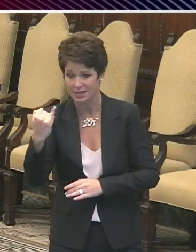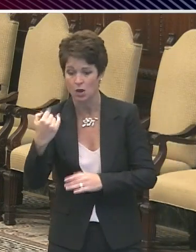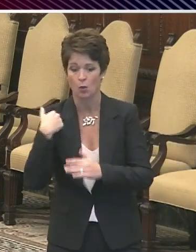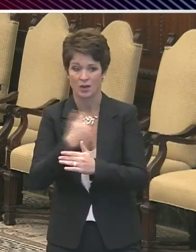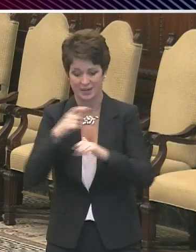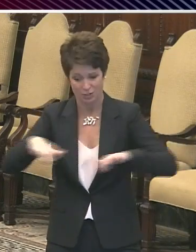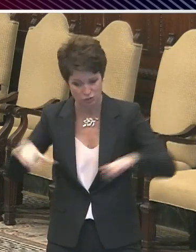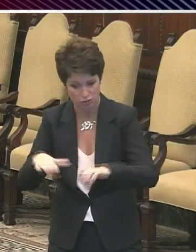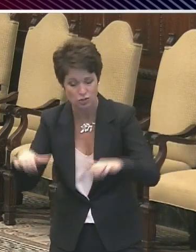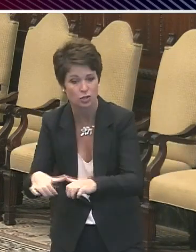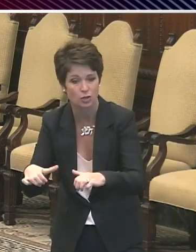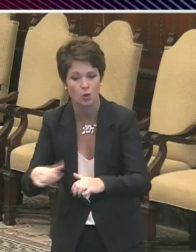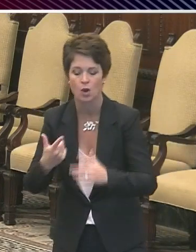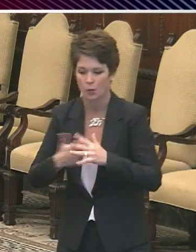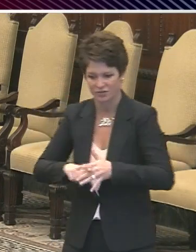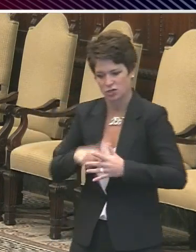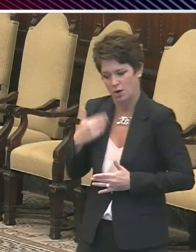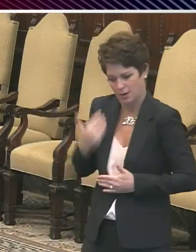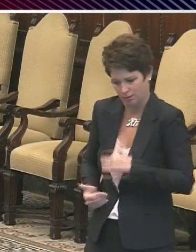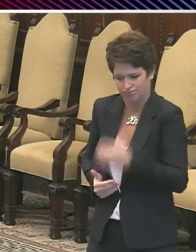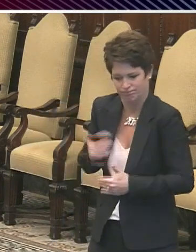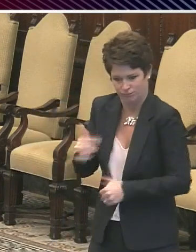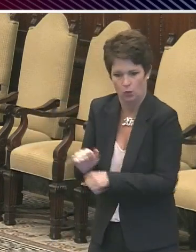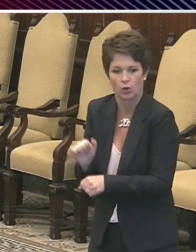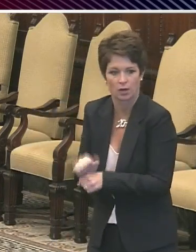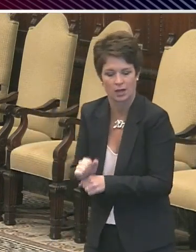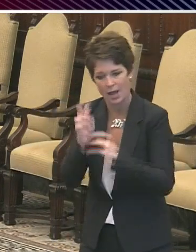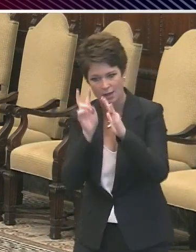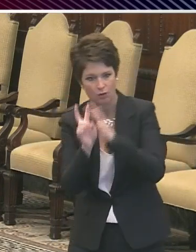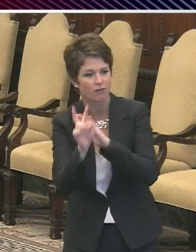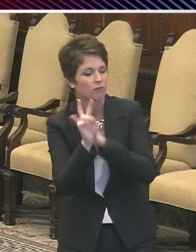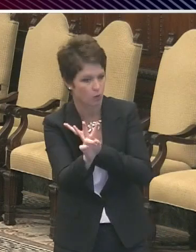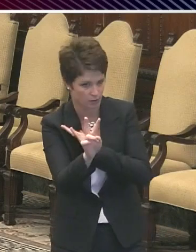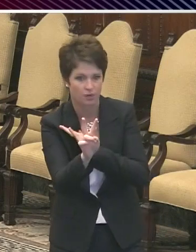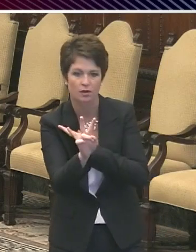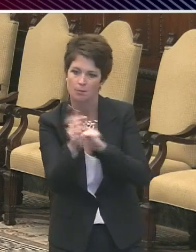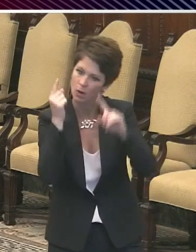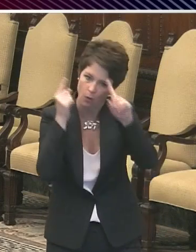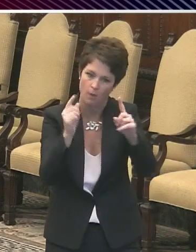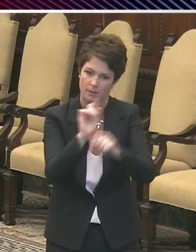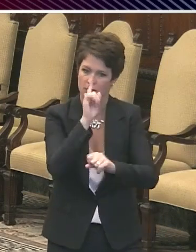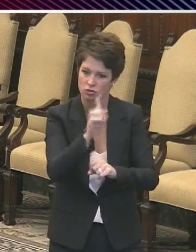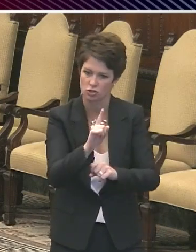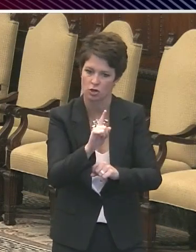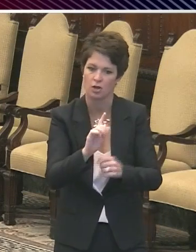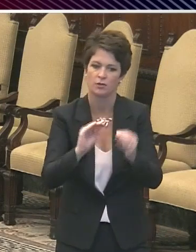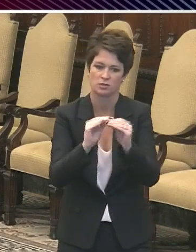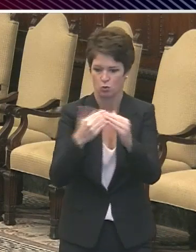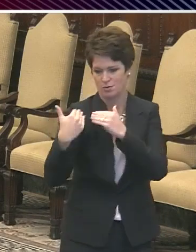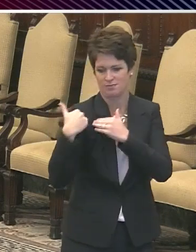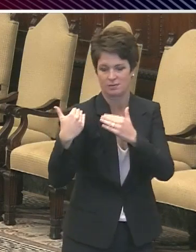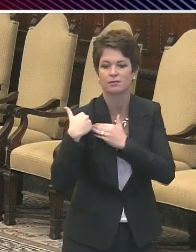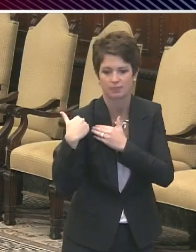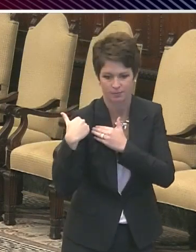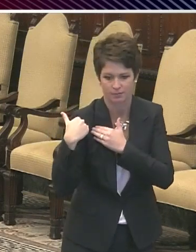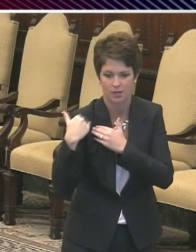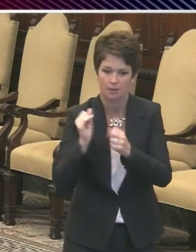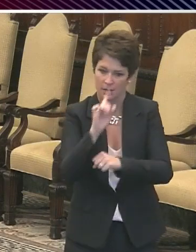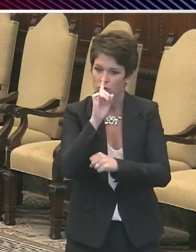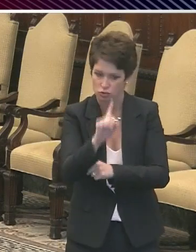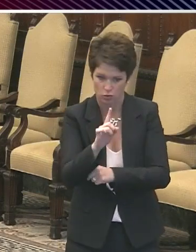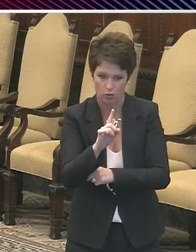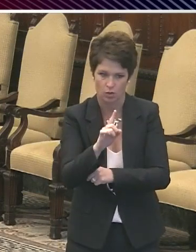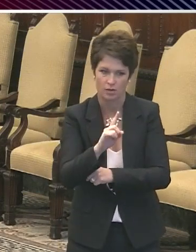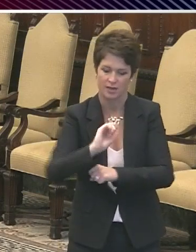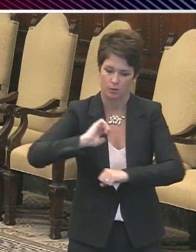what we need to do. We've already begun that. And I'm looking forward to making sure that there's accountability to ensure that